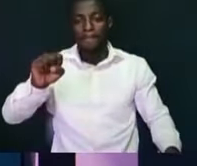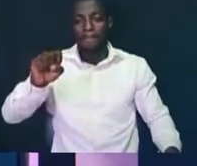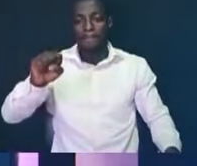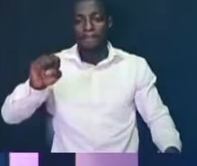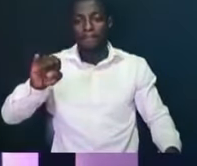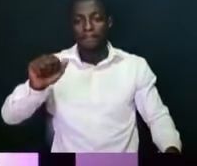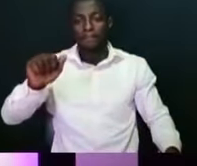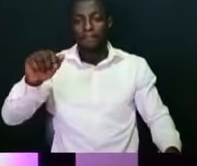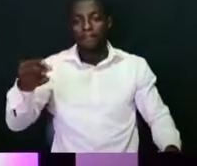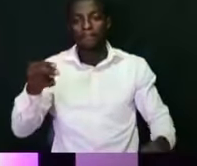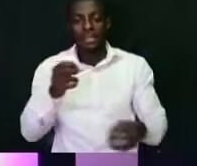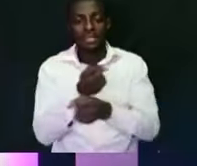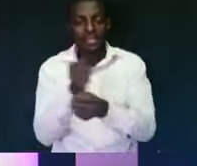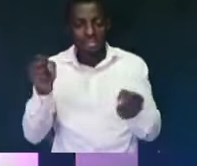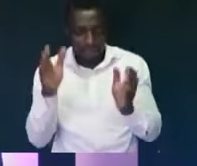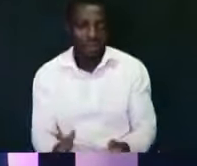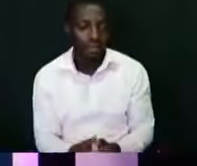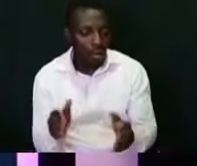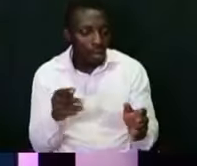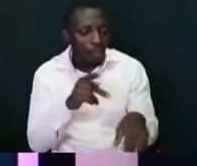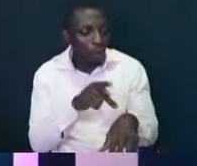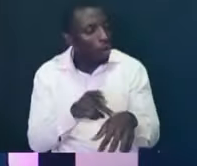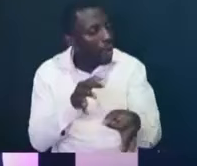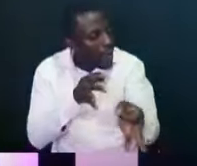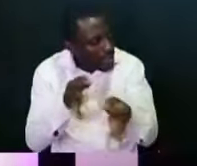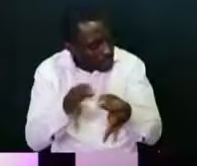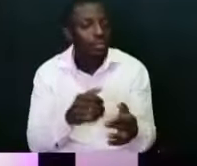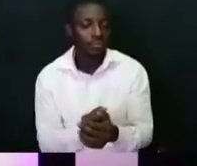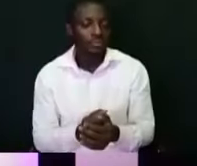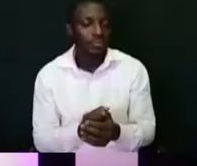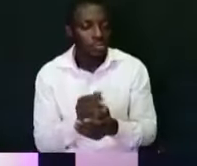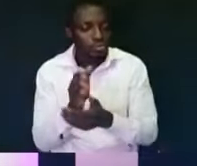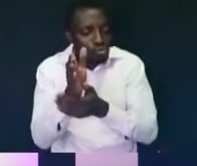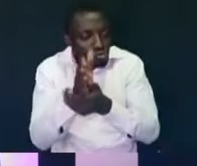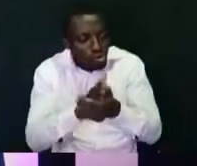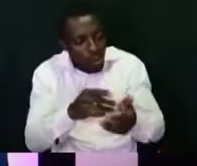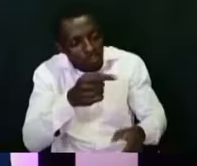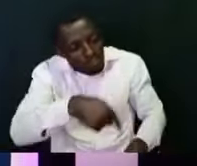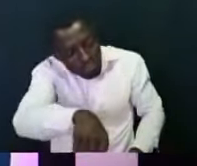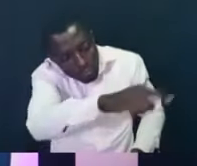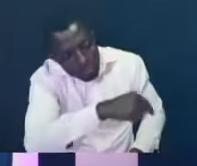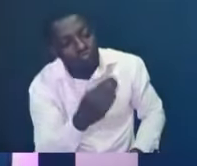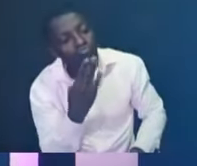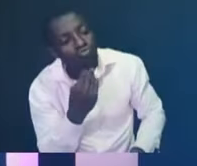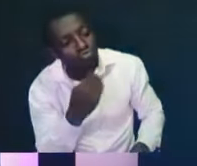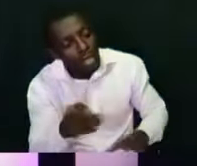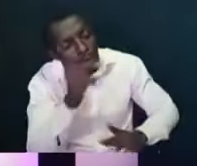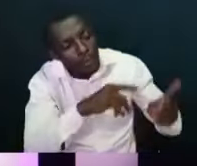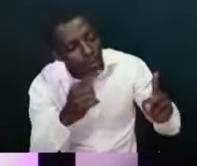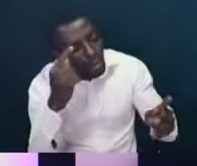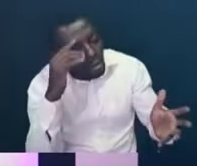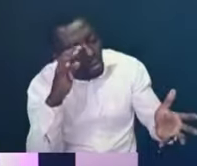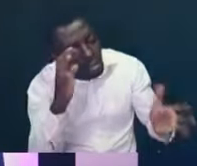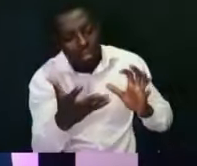some of the Jews were persuaded and join Paul and Silas